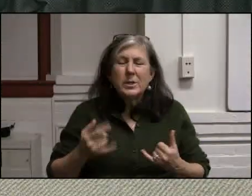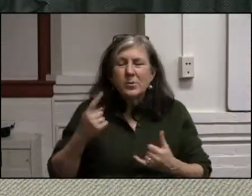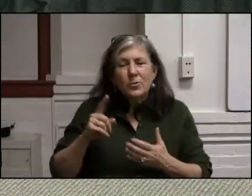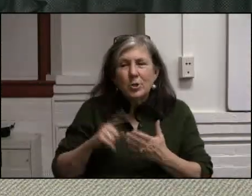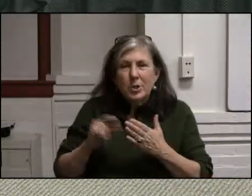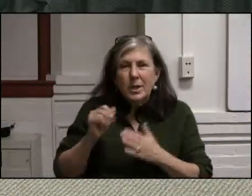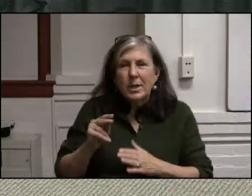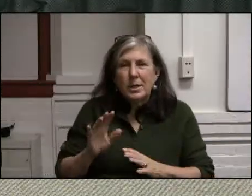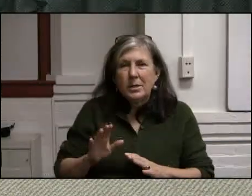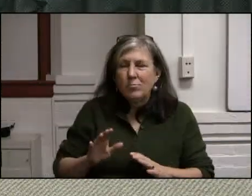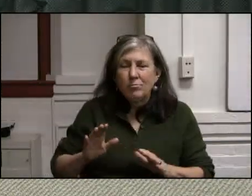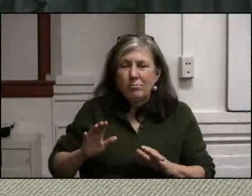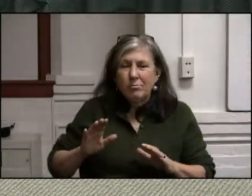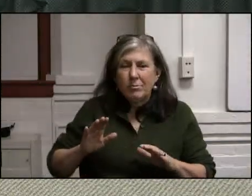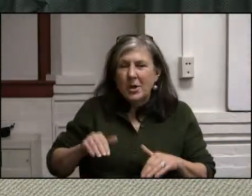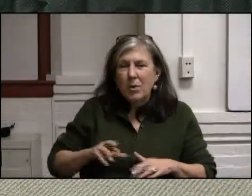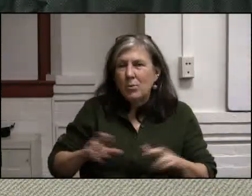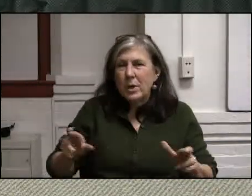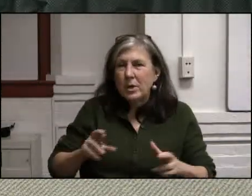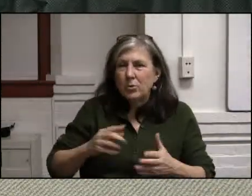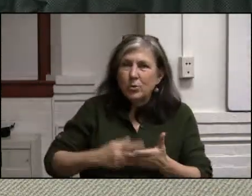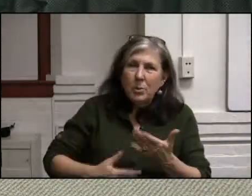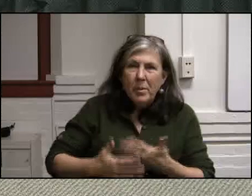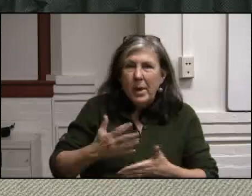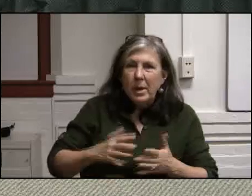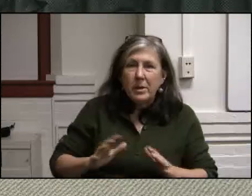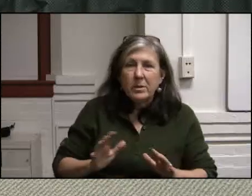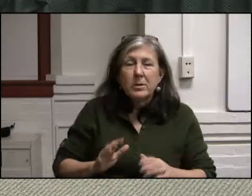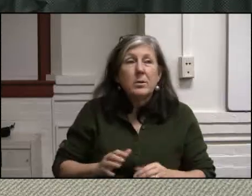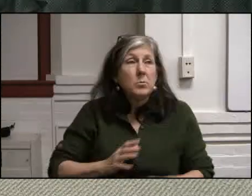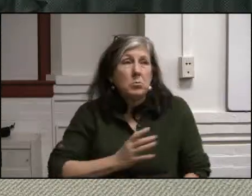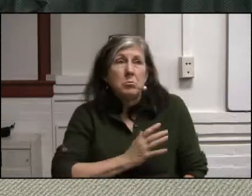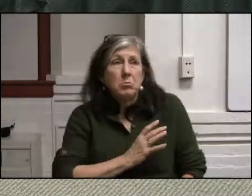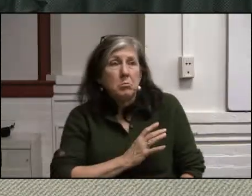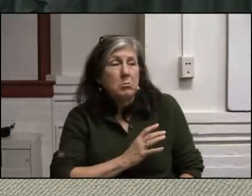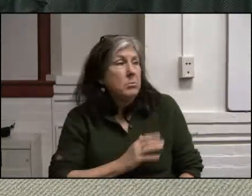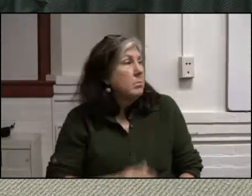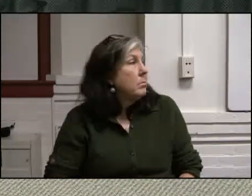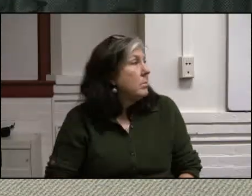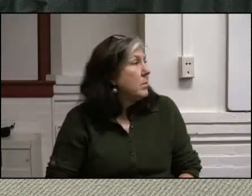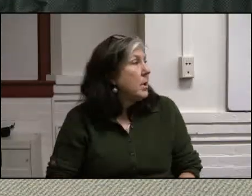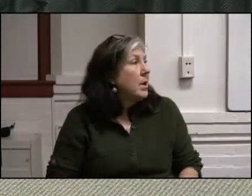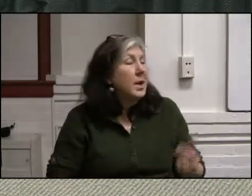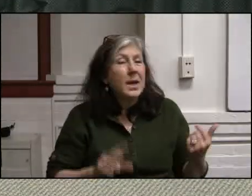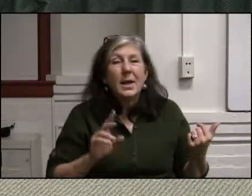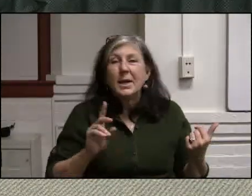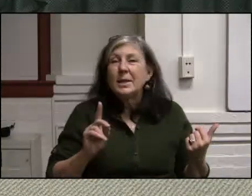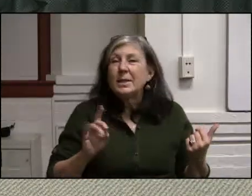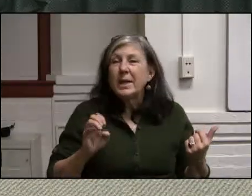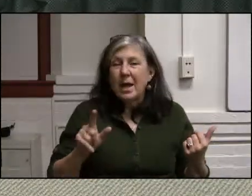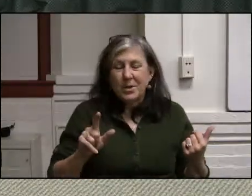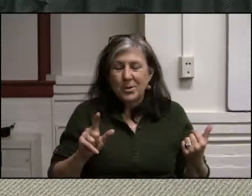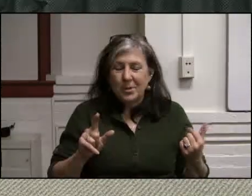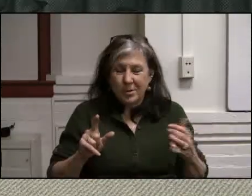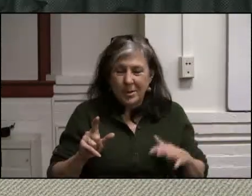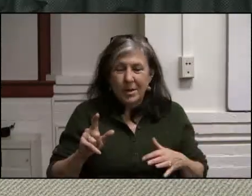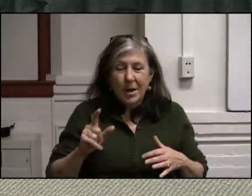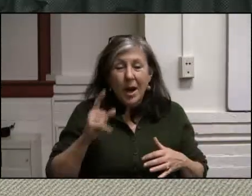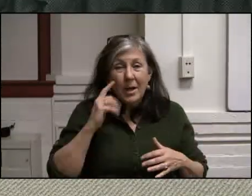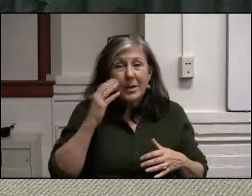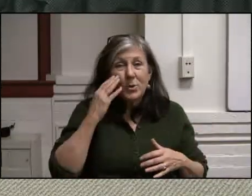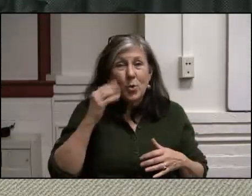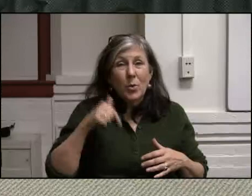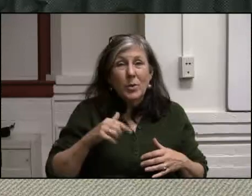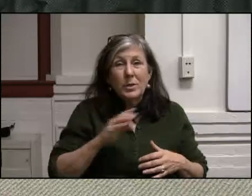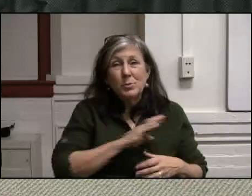should start debating it. No, fine. I Trying to think get rid of knowing things. this board, that we need every